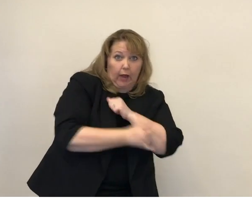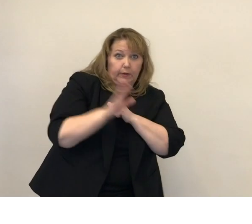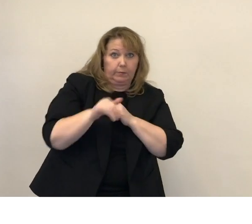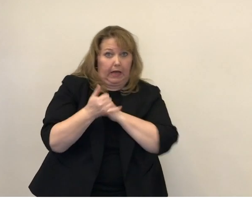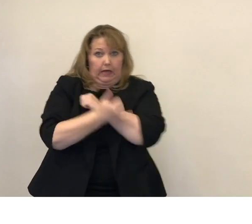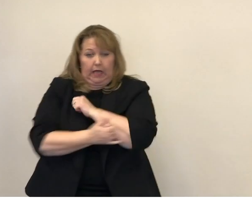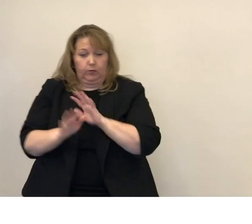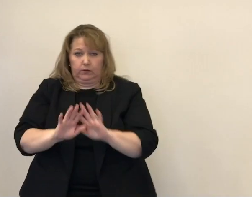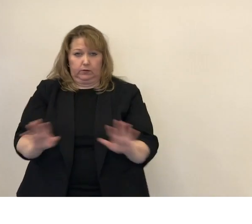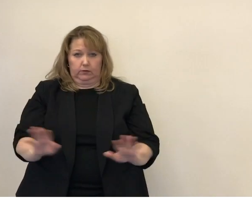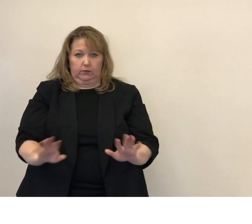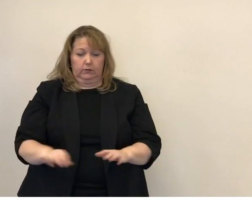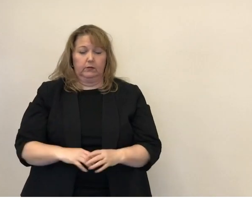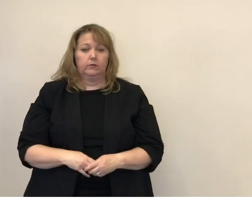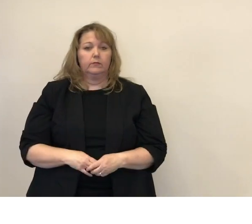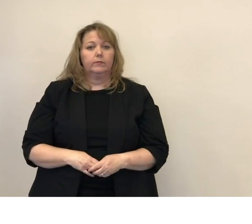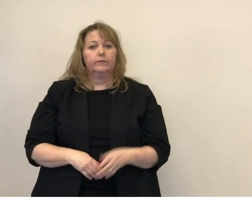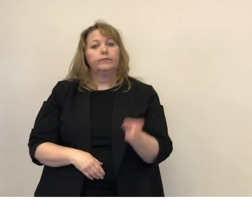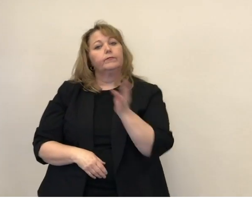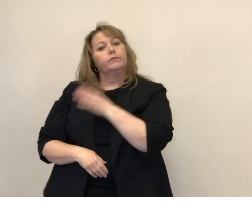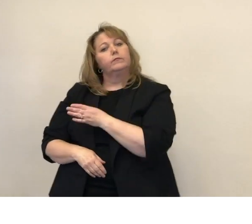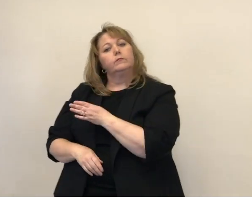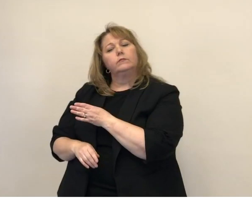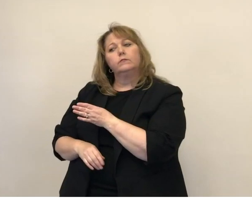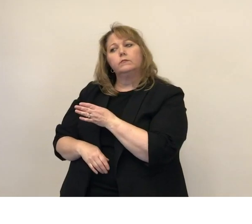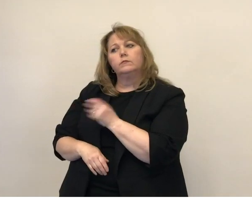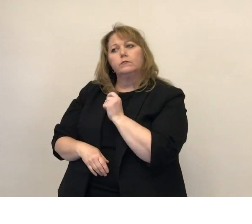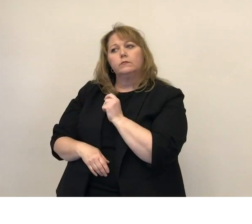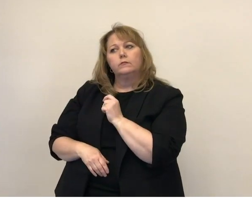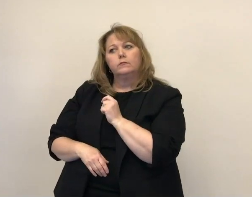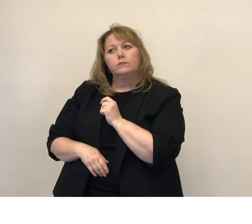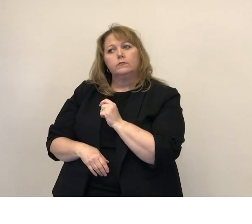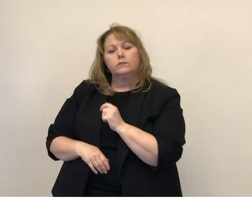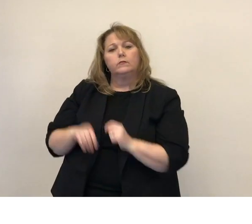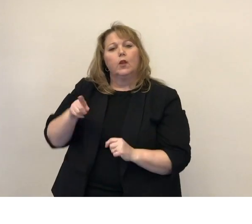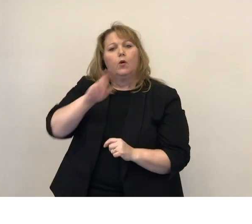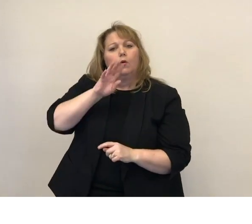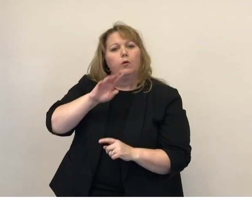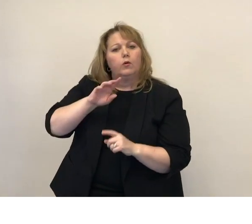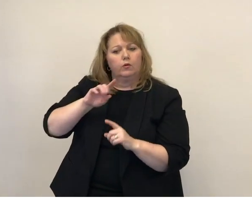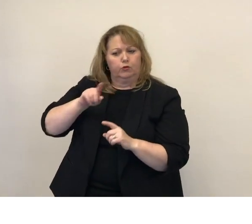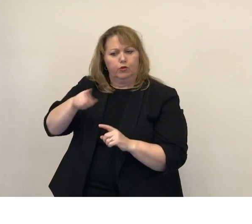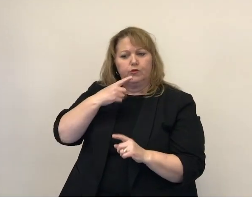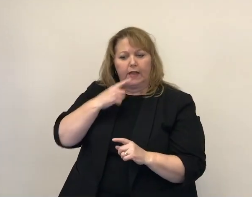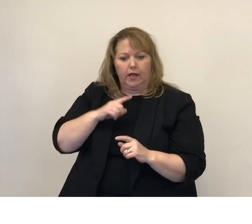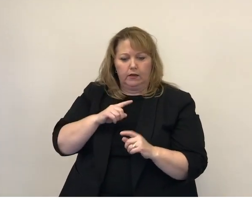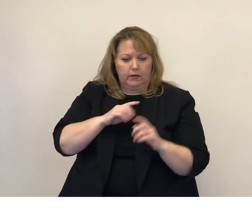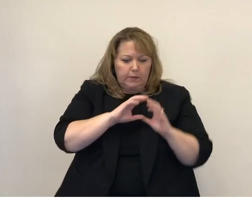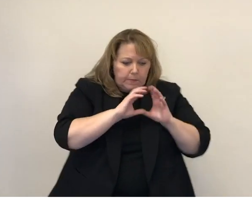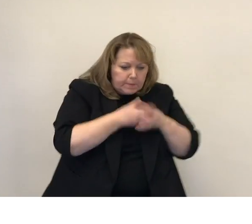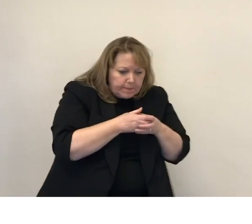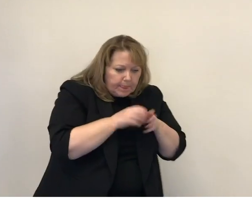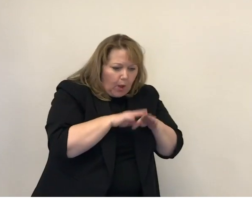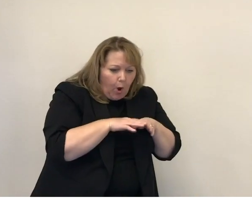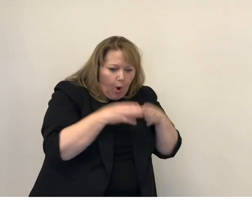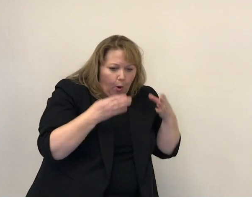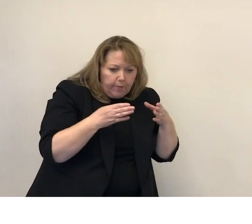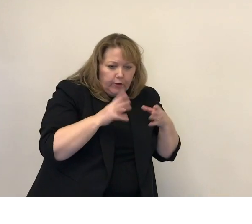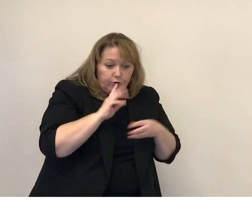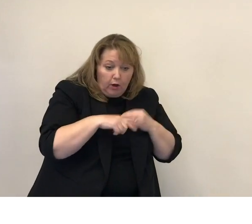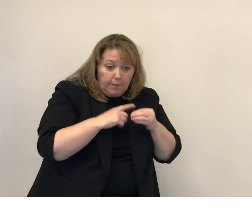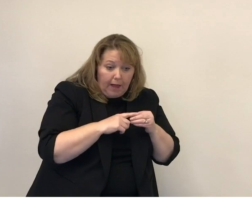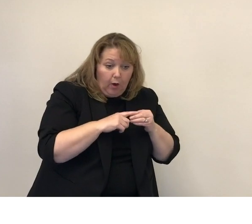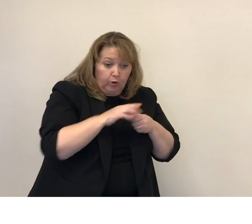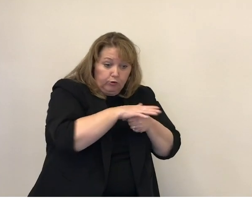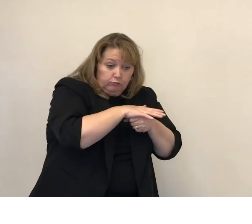describe a gradual reopening, are you referring to geographical regions or industries? What are you referring to? I'm more referring to industries